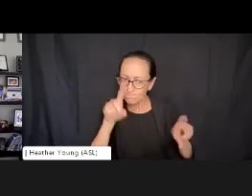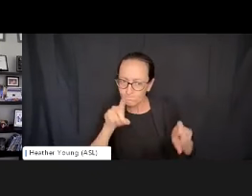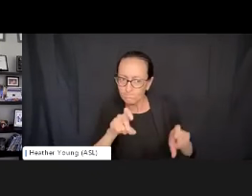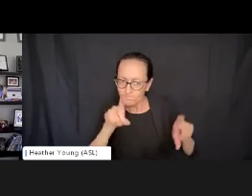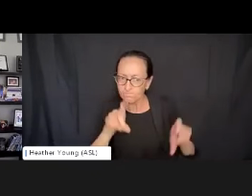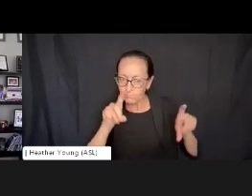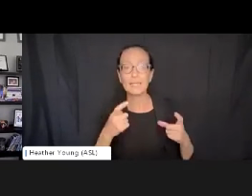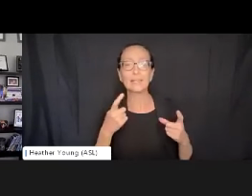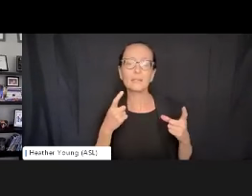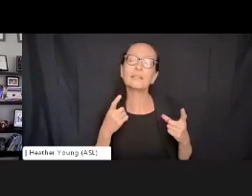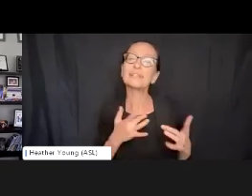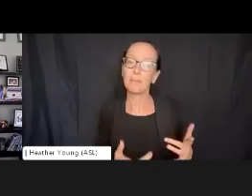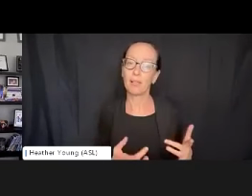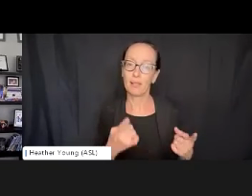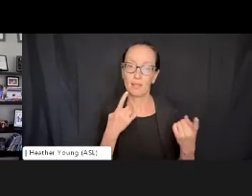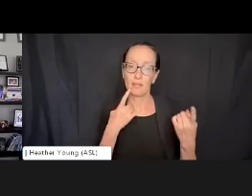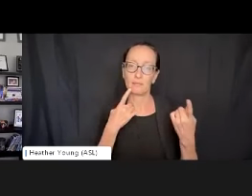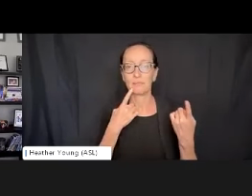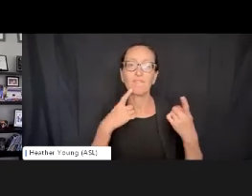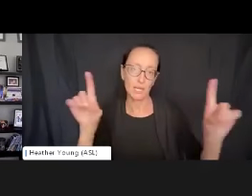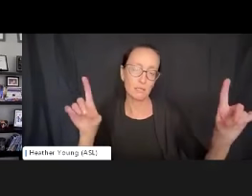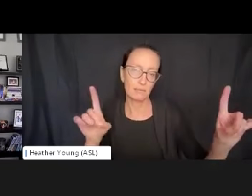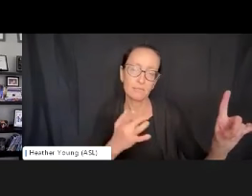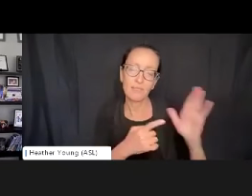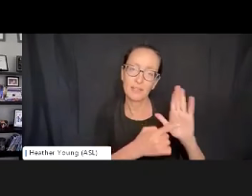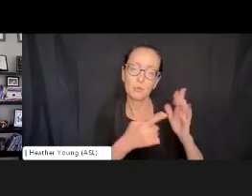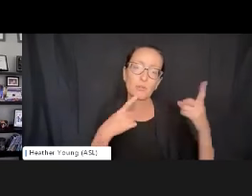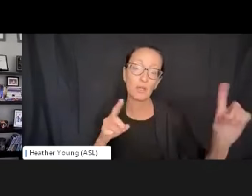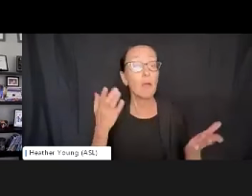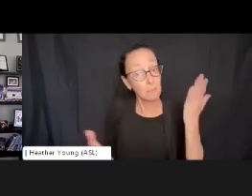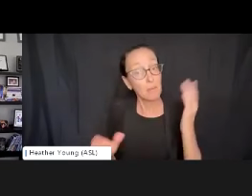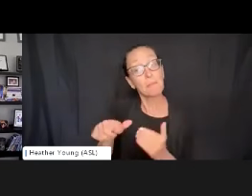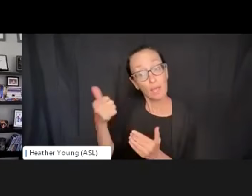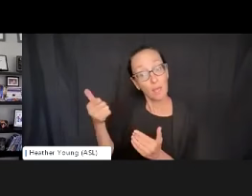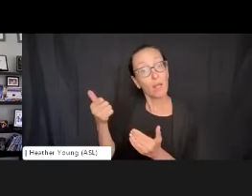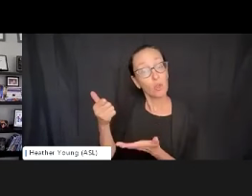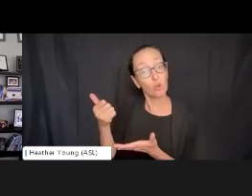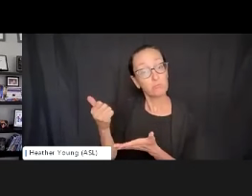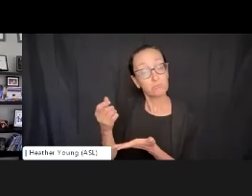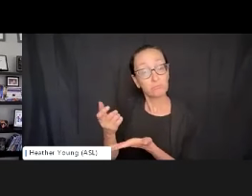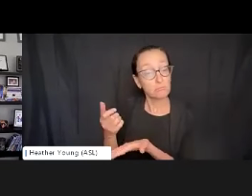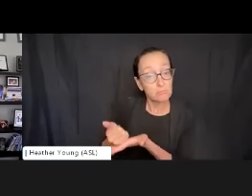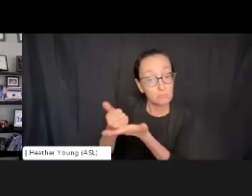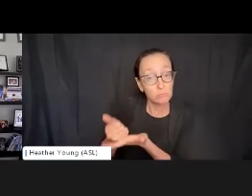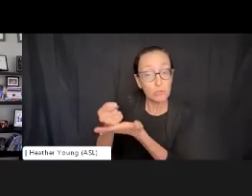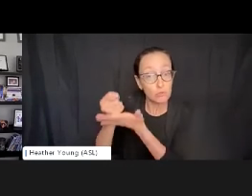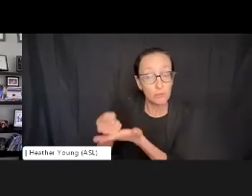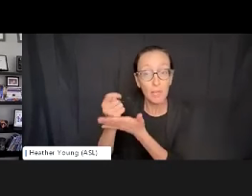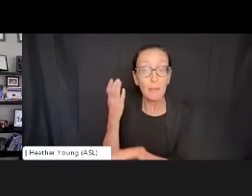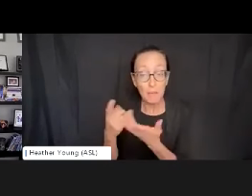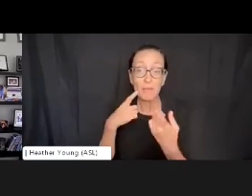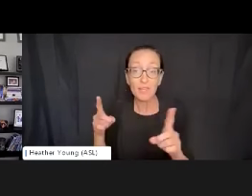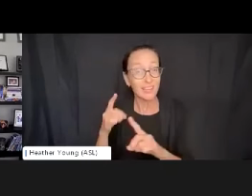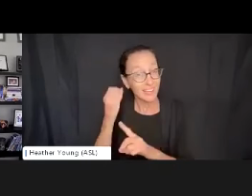to be effective. That's not to say that other interventions might not be effective, but if they don't have some of that rigorous research behind